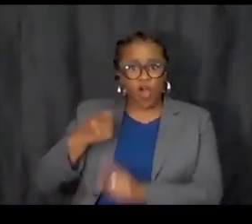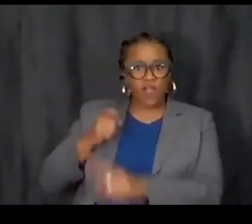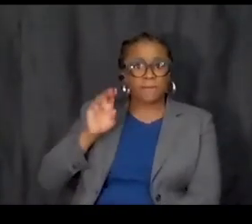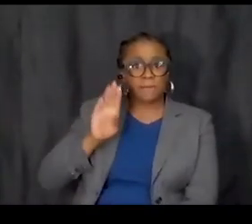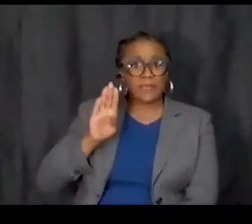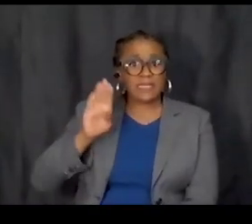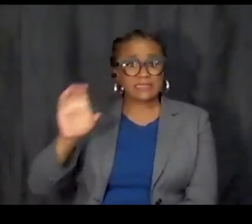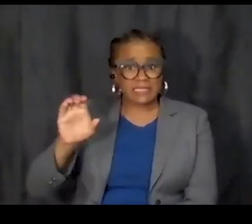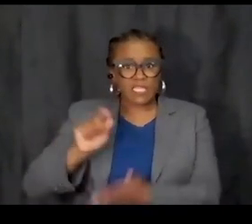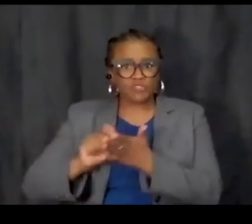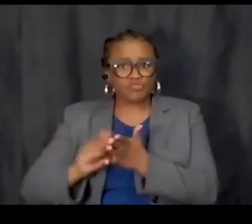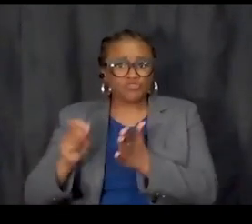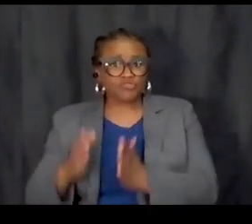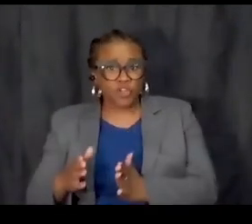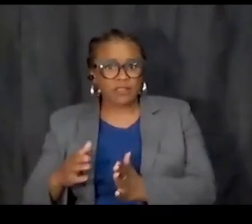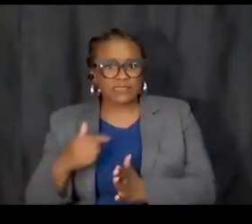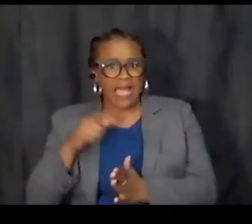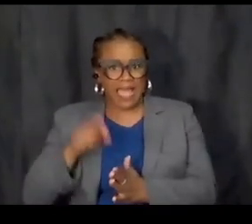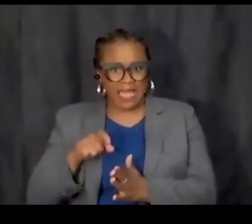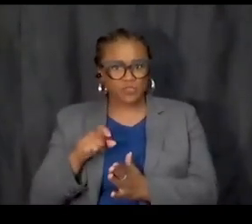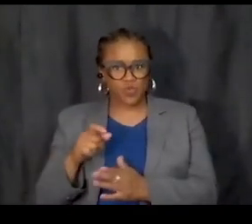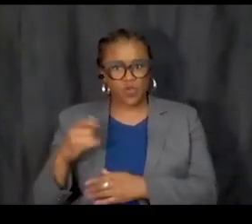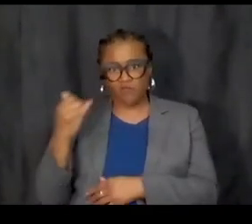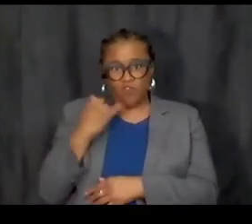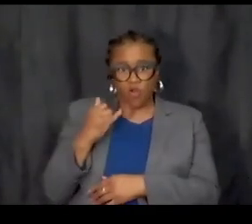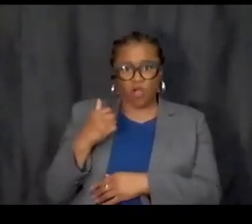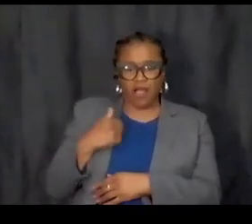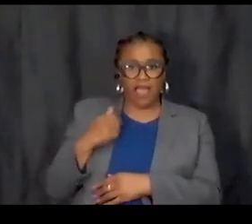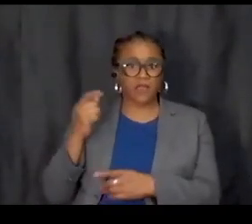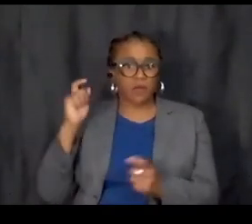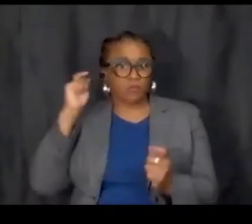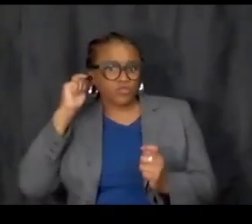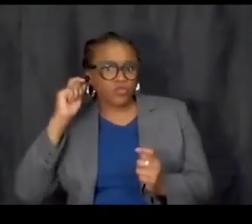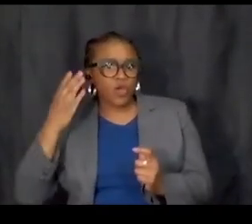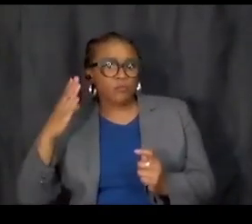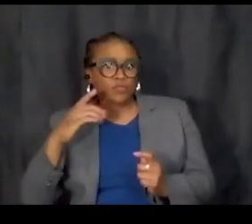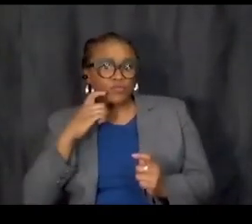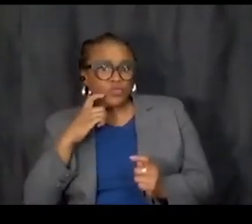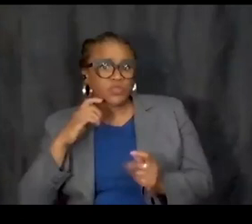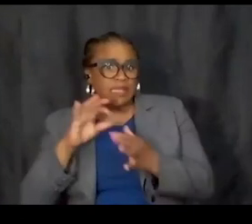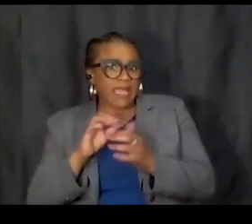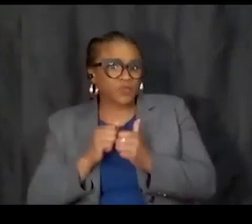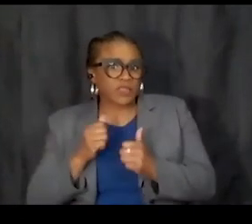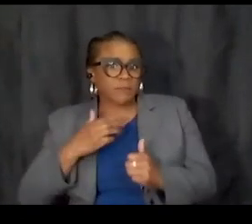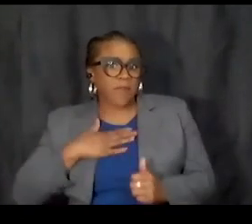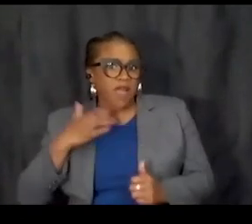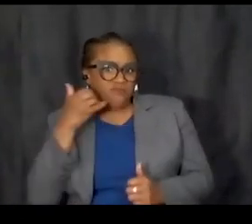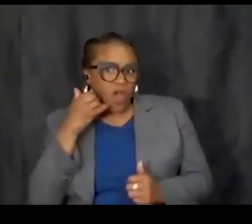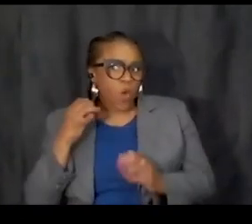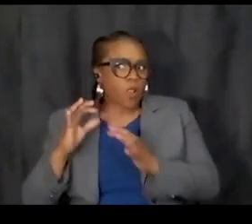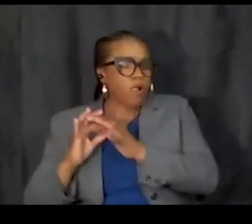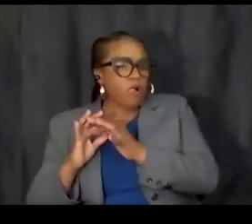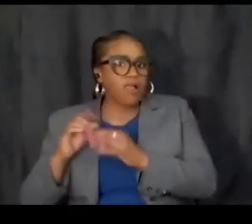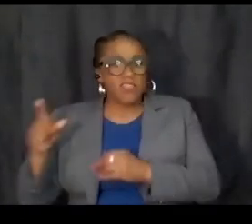And I had to have this phone call, like, you know, I've got Bluetooth hearing aids that connect with my phone, you know, so all of that kind of stuff. And so the journalist couldn't see me as